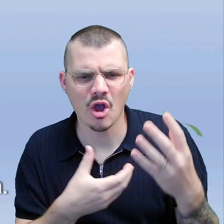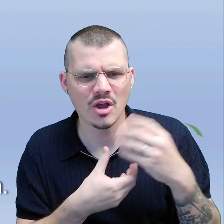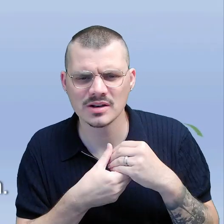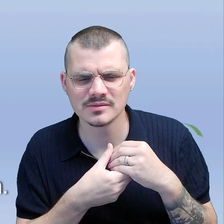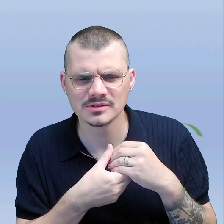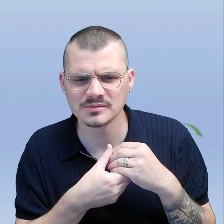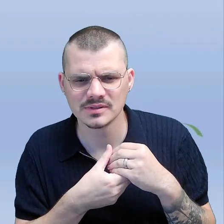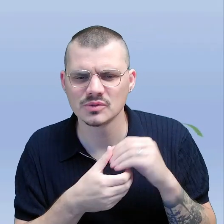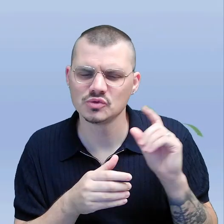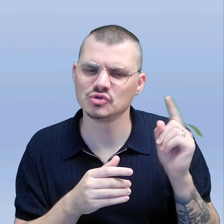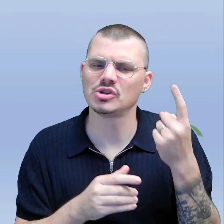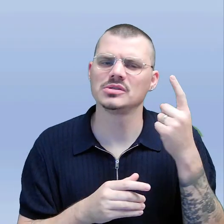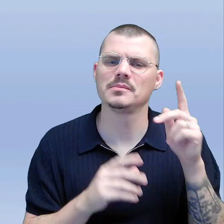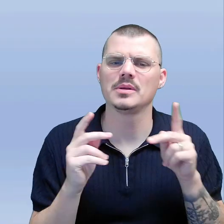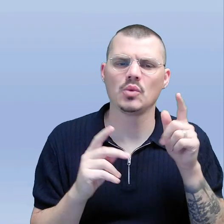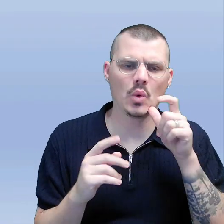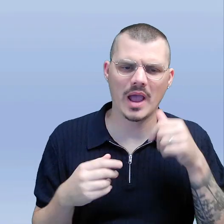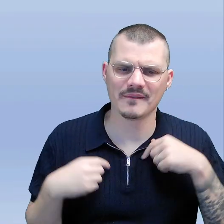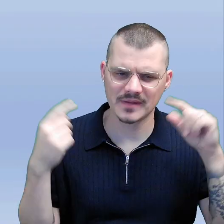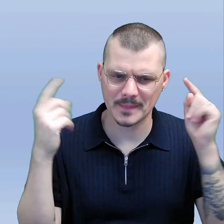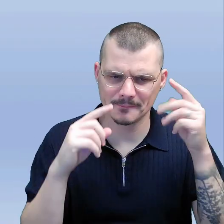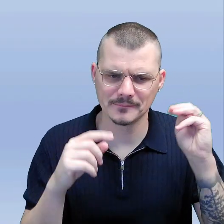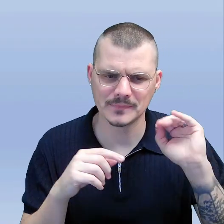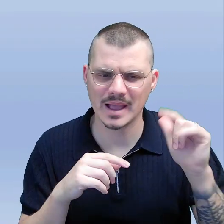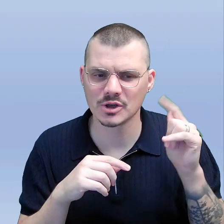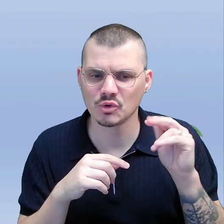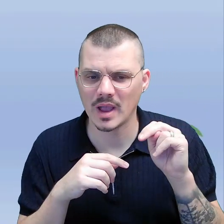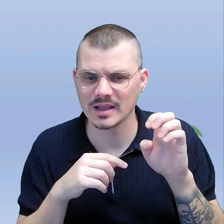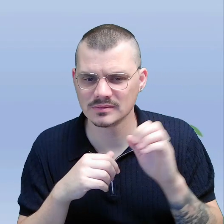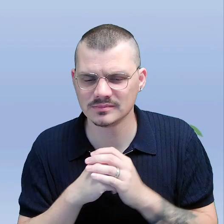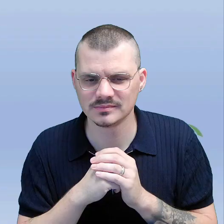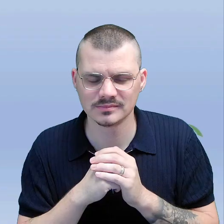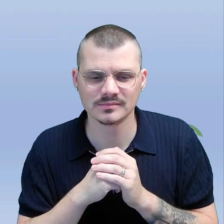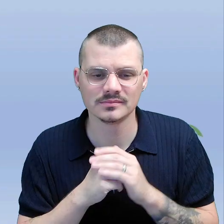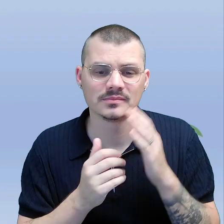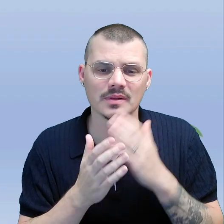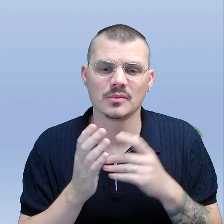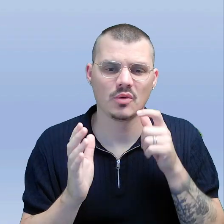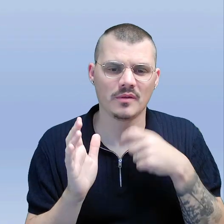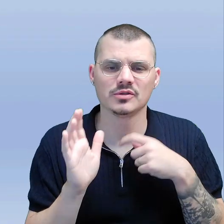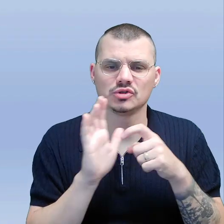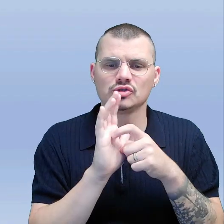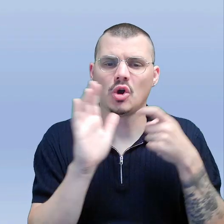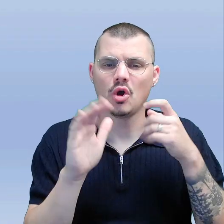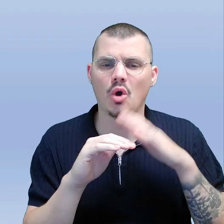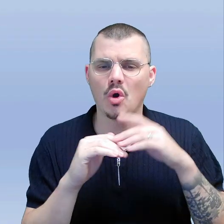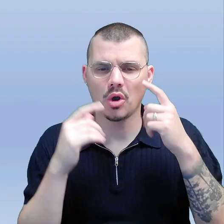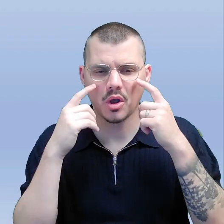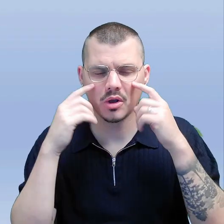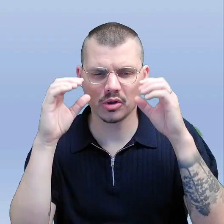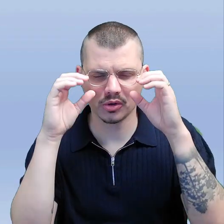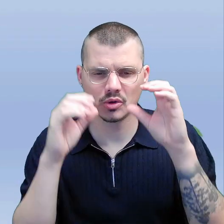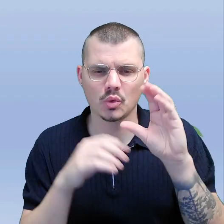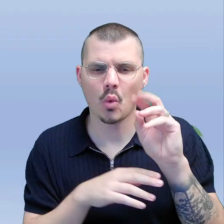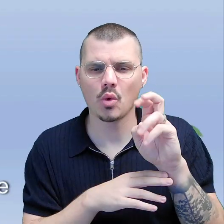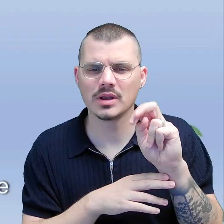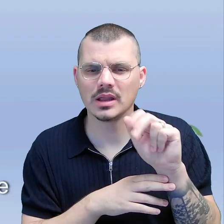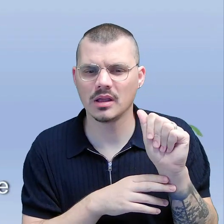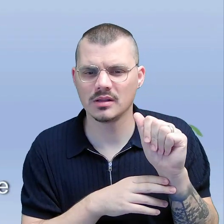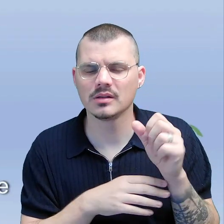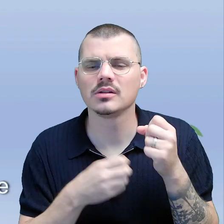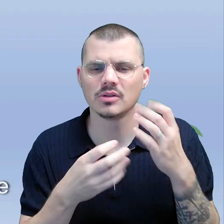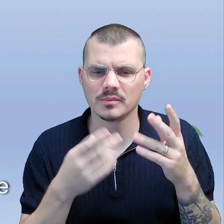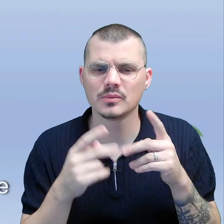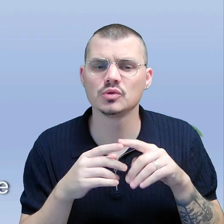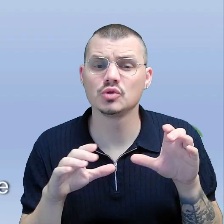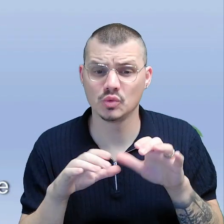with autism. It was just people with migraine headaches. Scars on the cornea cause